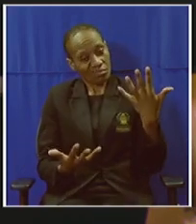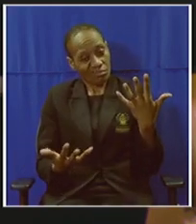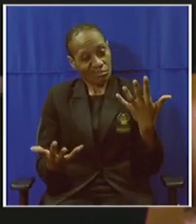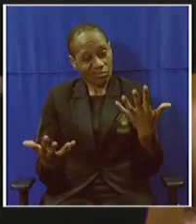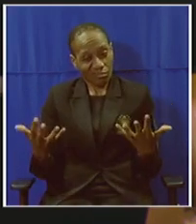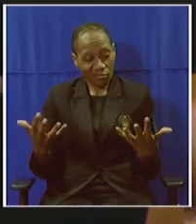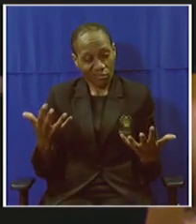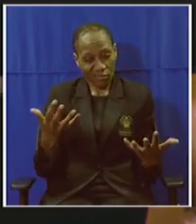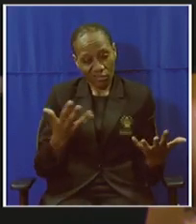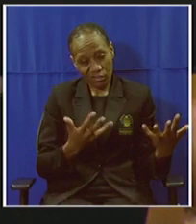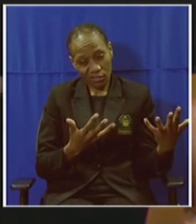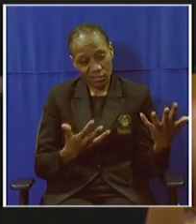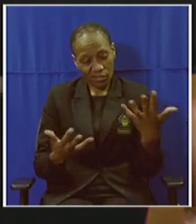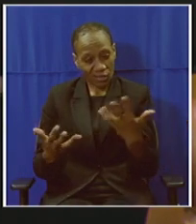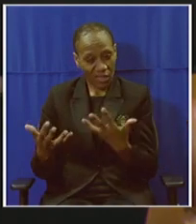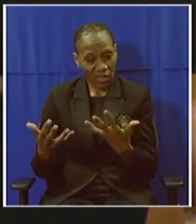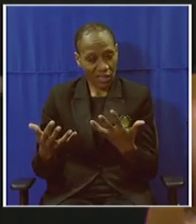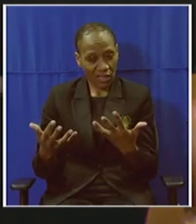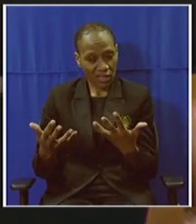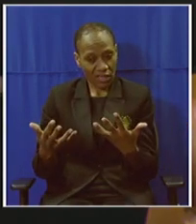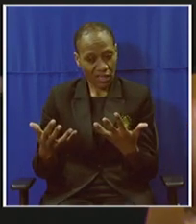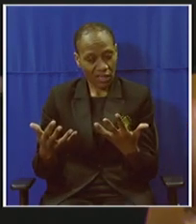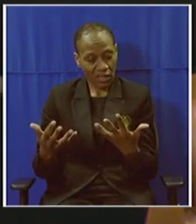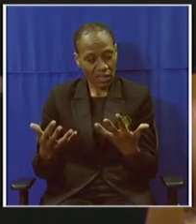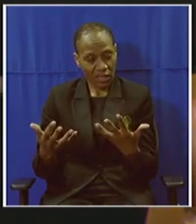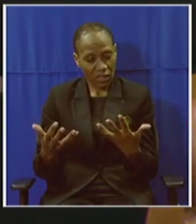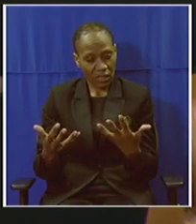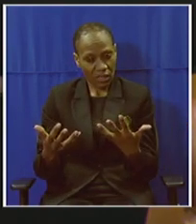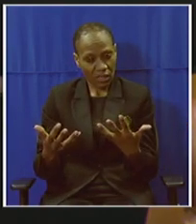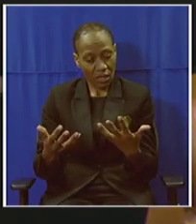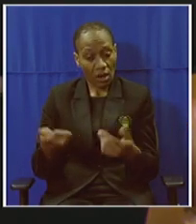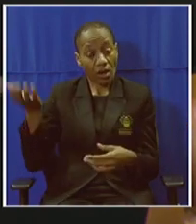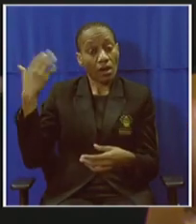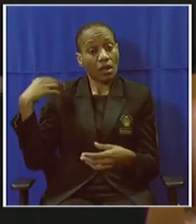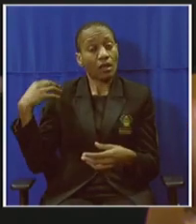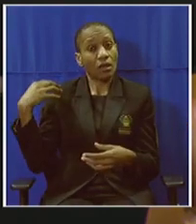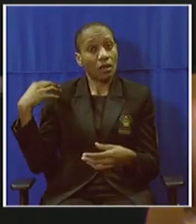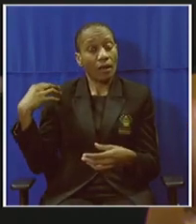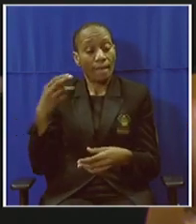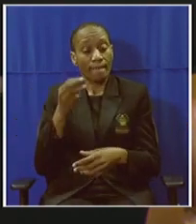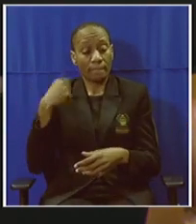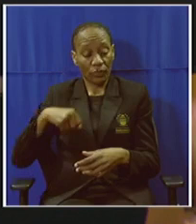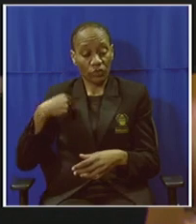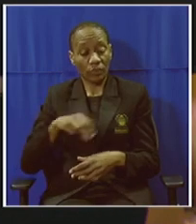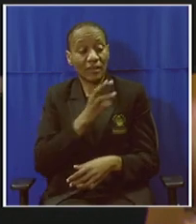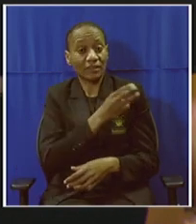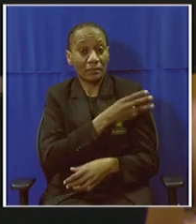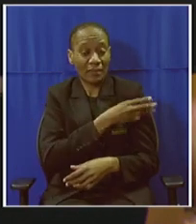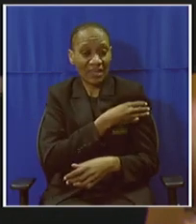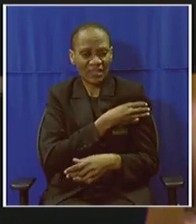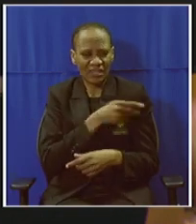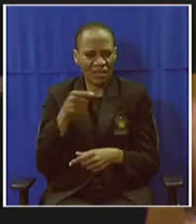We are allegation made against the former municipal manager of corruption